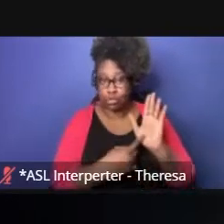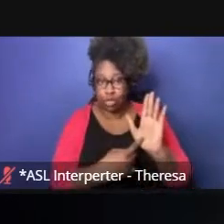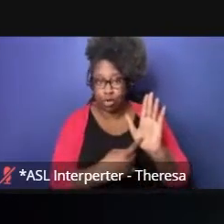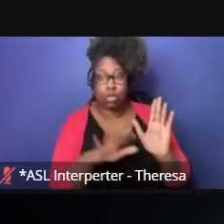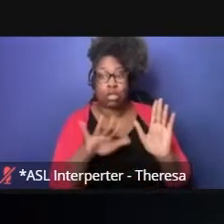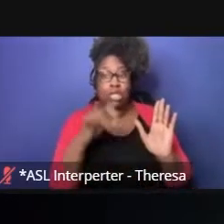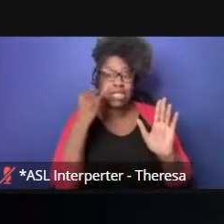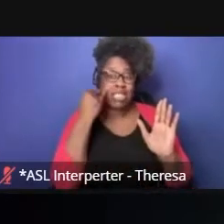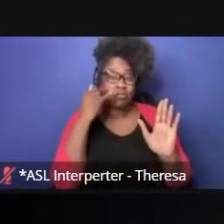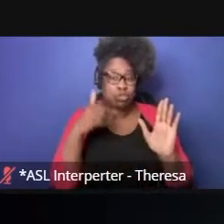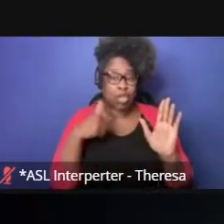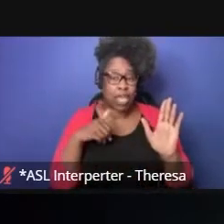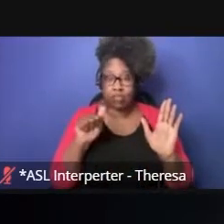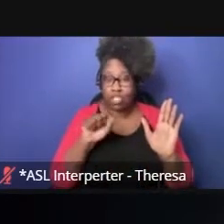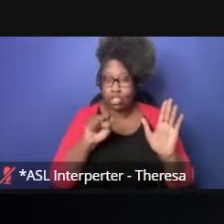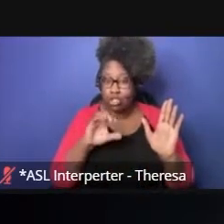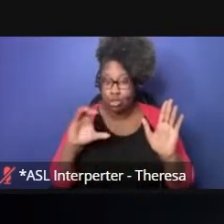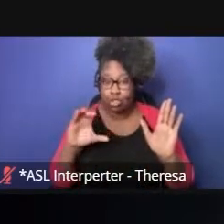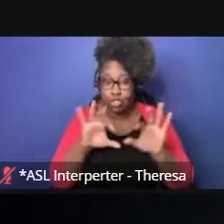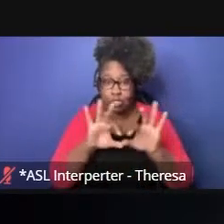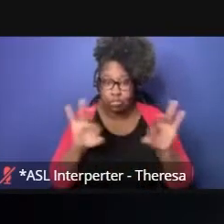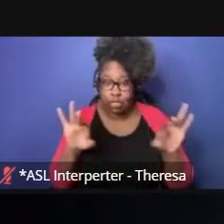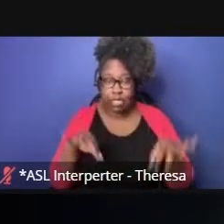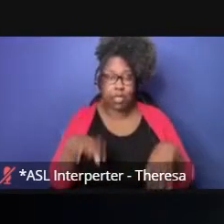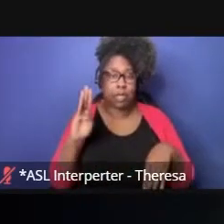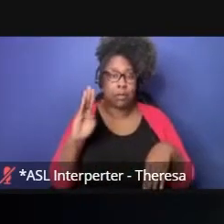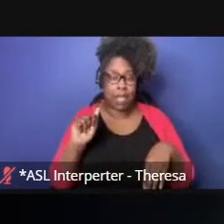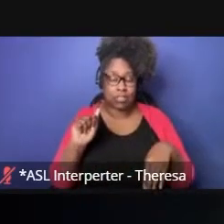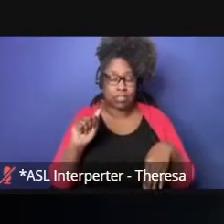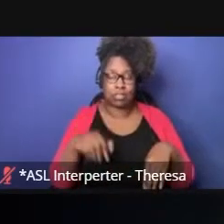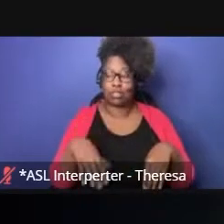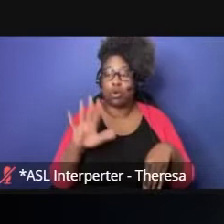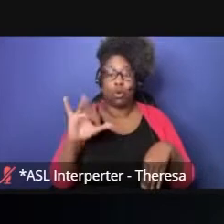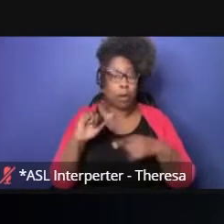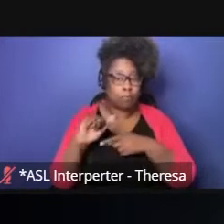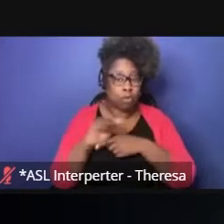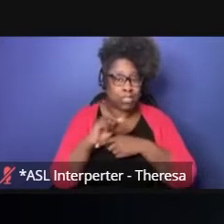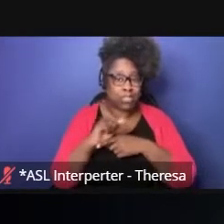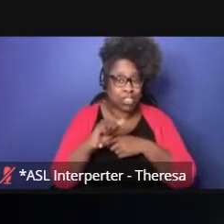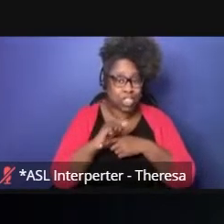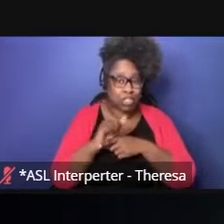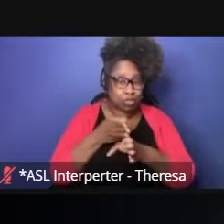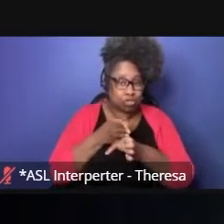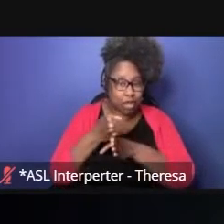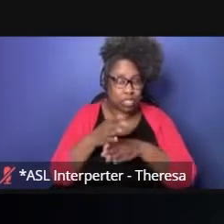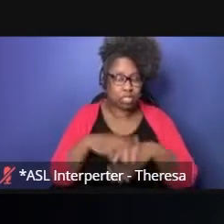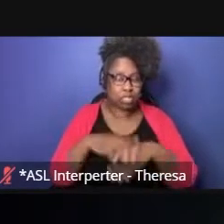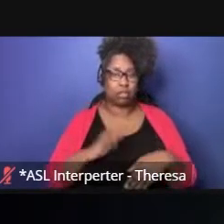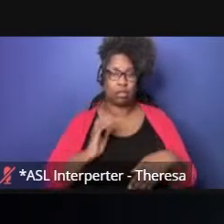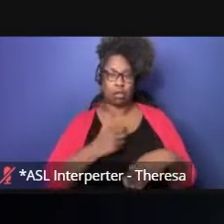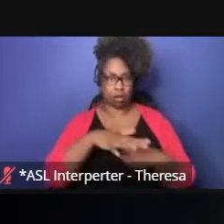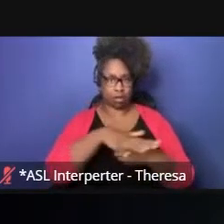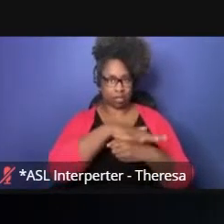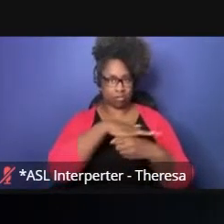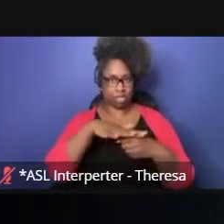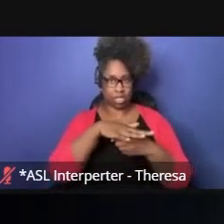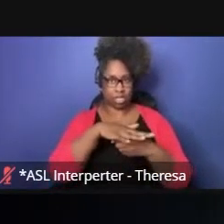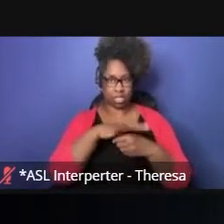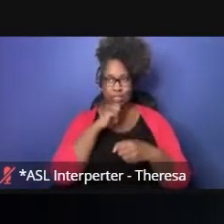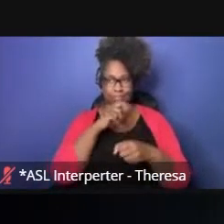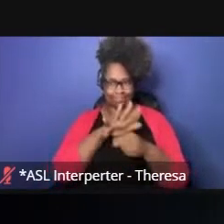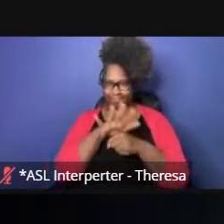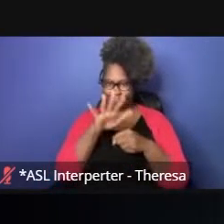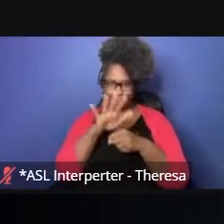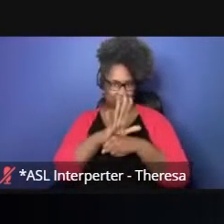an associate's, a bachelor's, or an apprenticeship trade, and found in our area with lack of industry